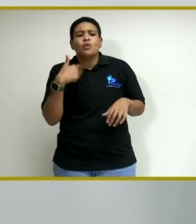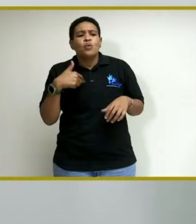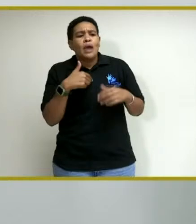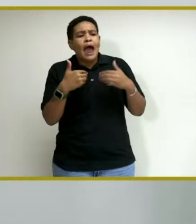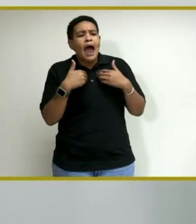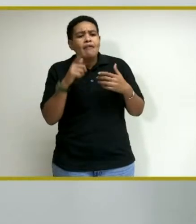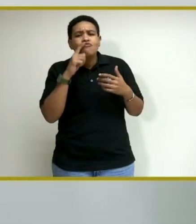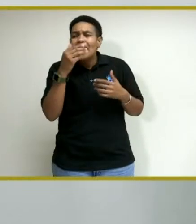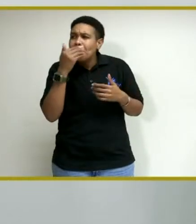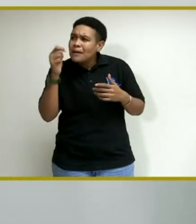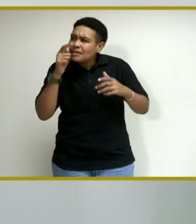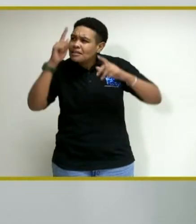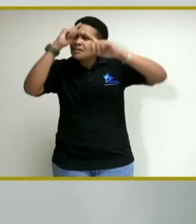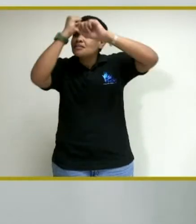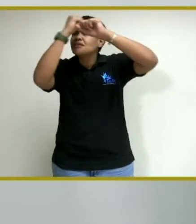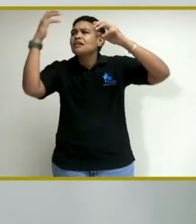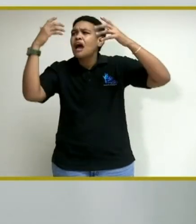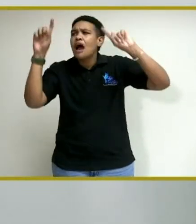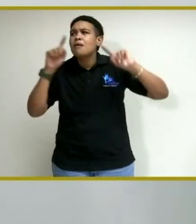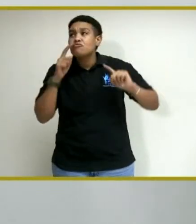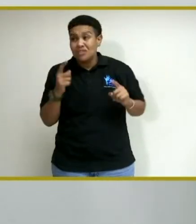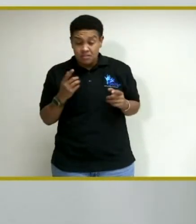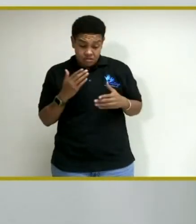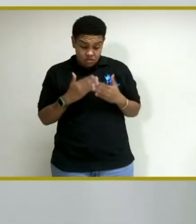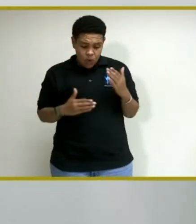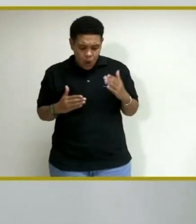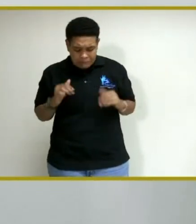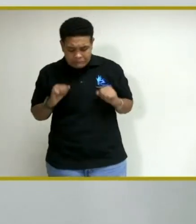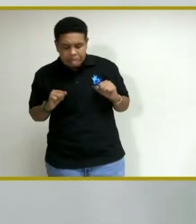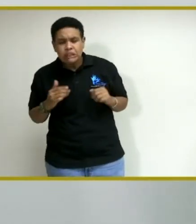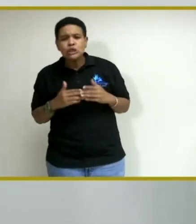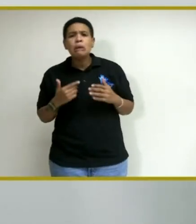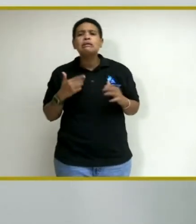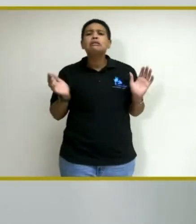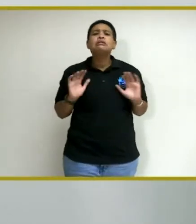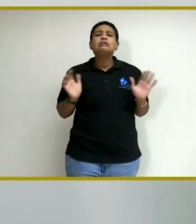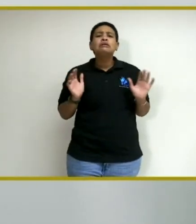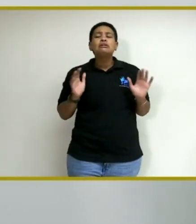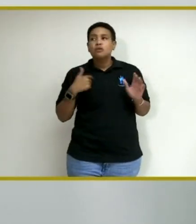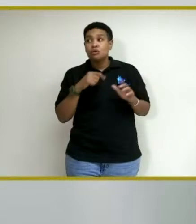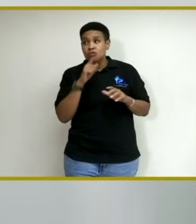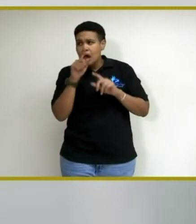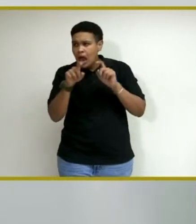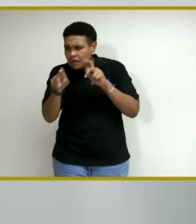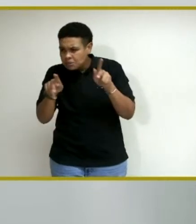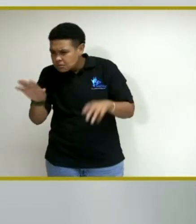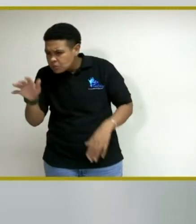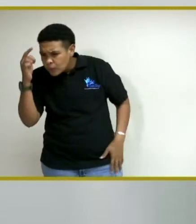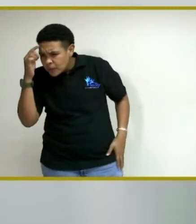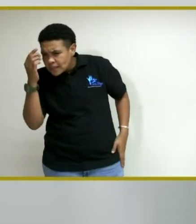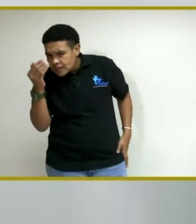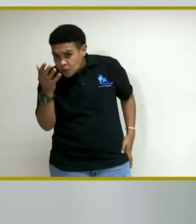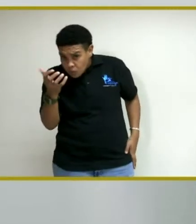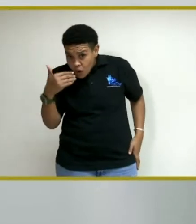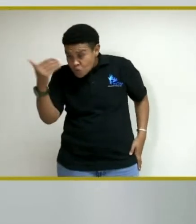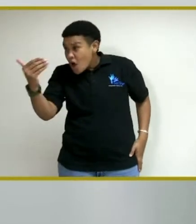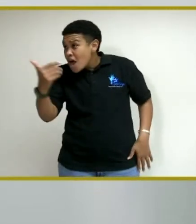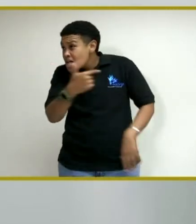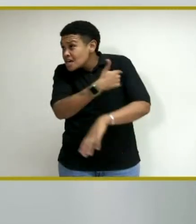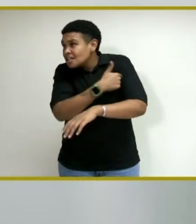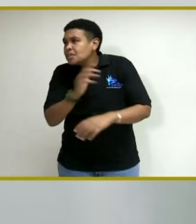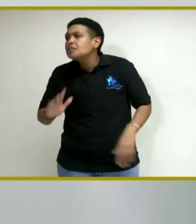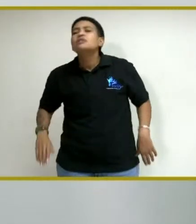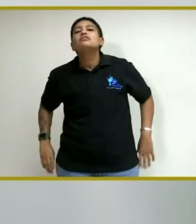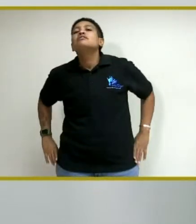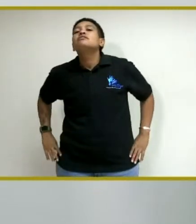have a better picture. There's no doubt that there's some hesitancy. We've done some polls to look at some